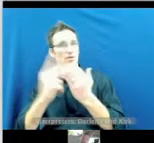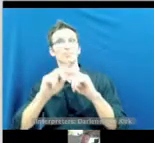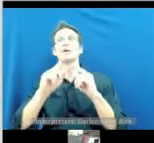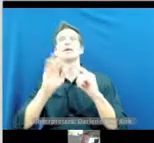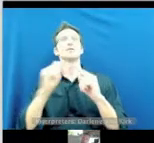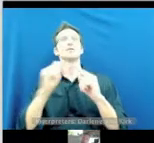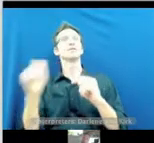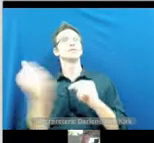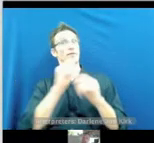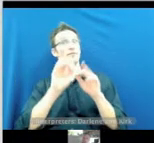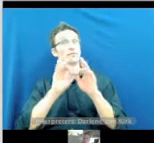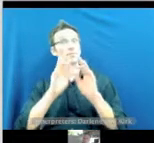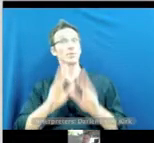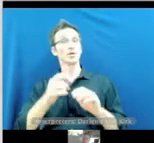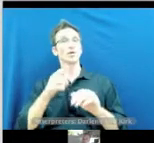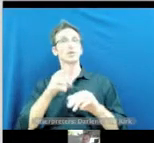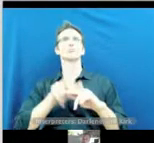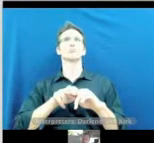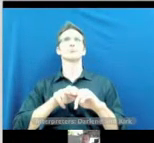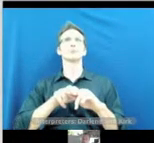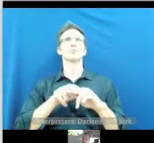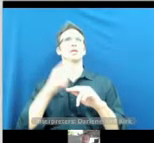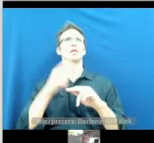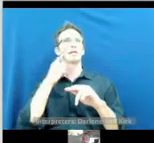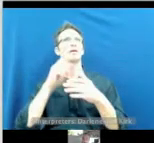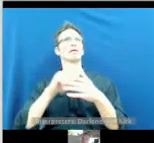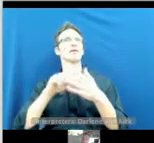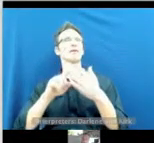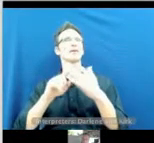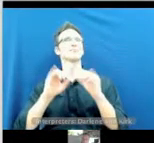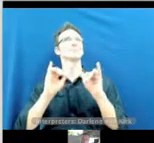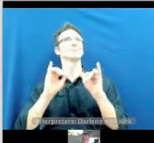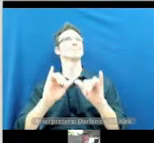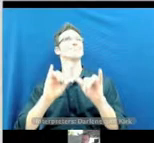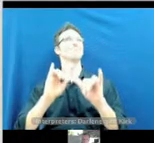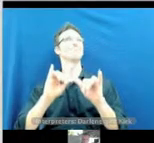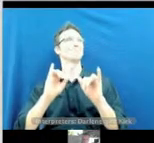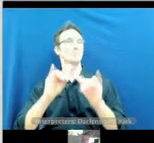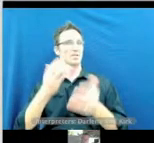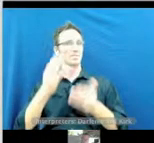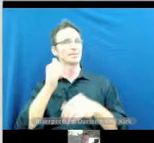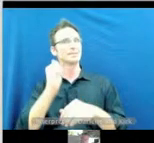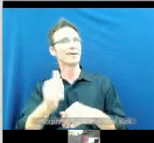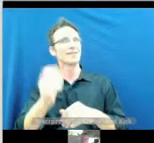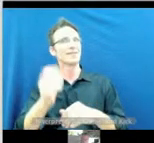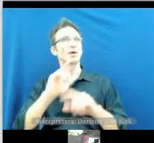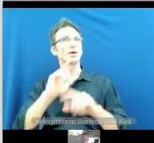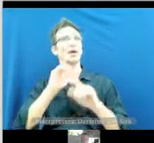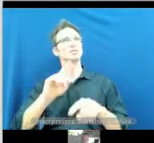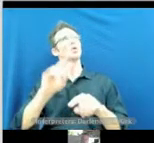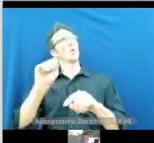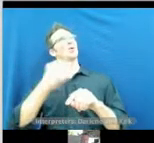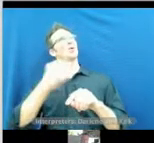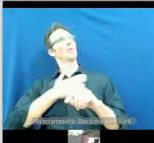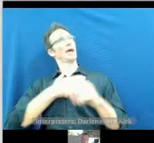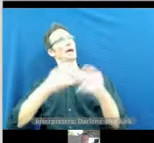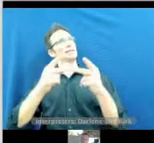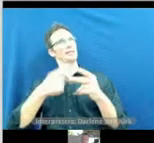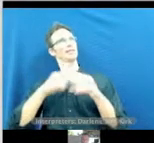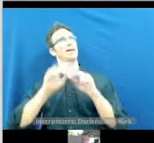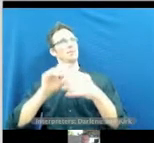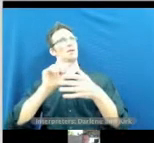you might have a little aha moment thinking, you may have answered that question yourself a little bit, similarly to what is here on the